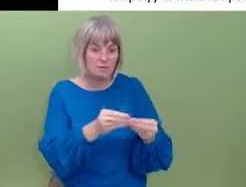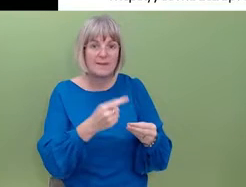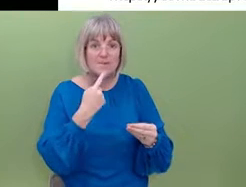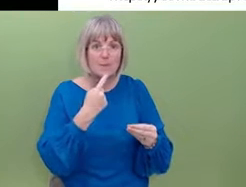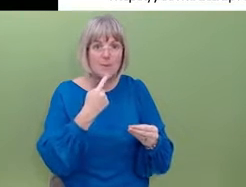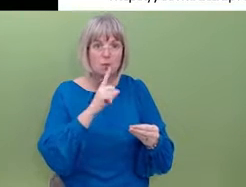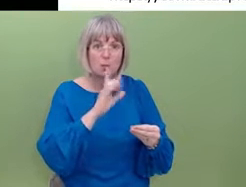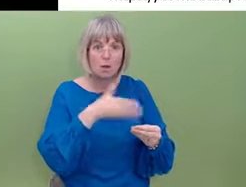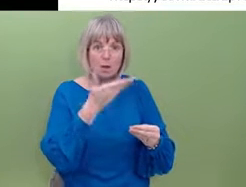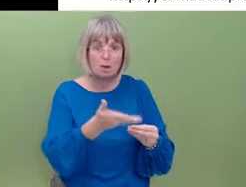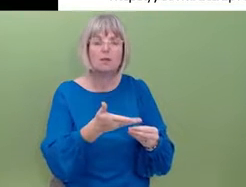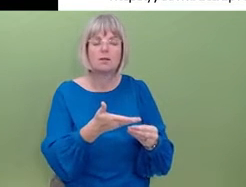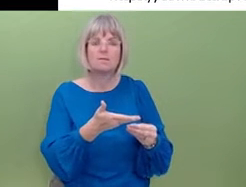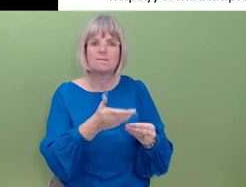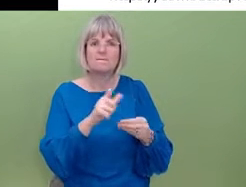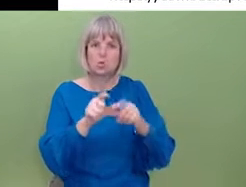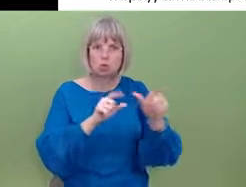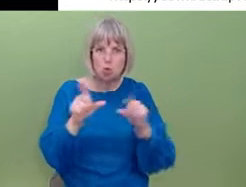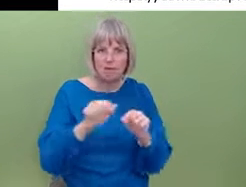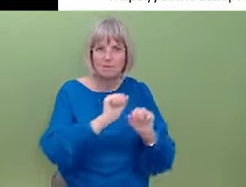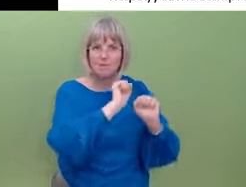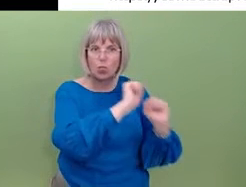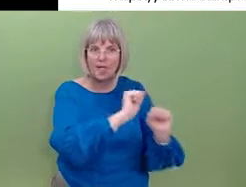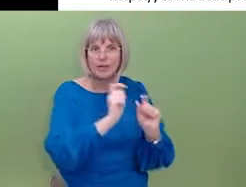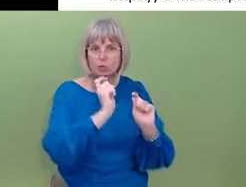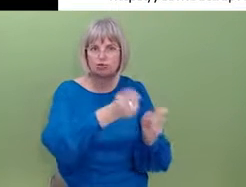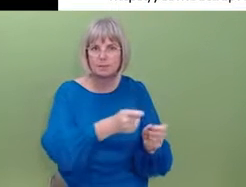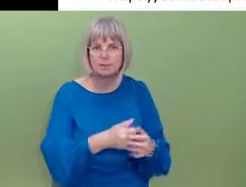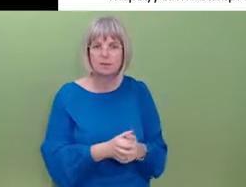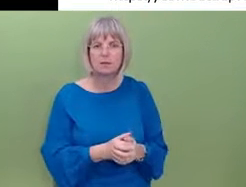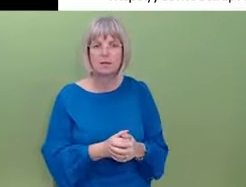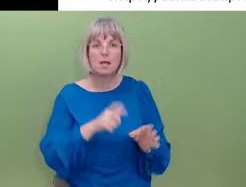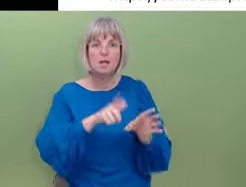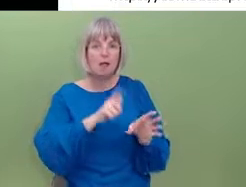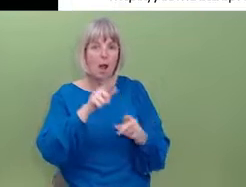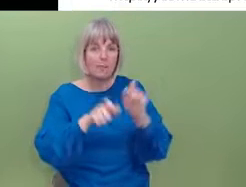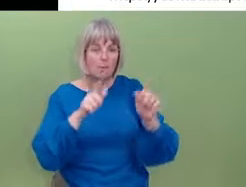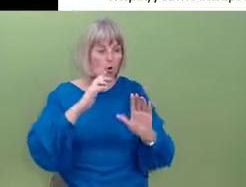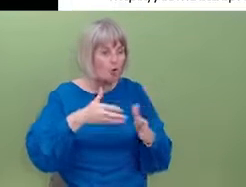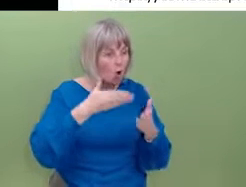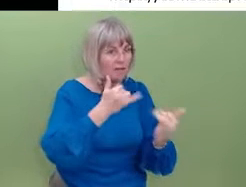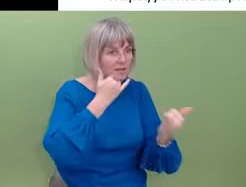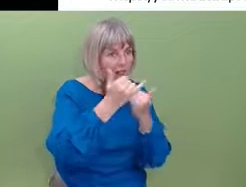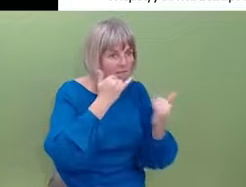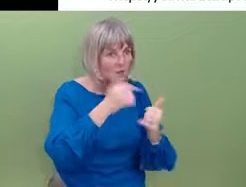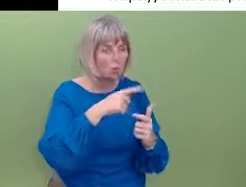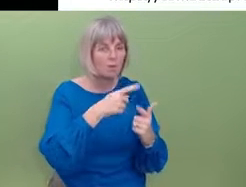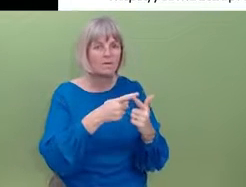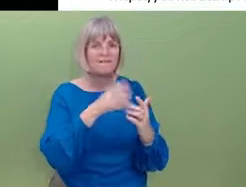choice over their treatment. Young people will be offered telephone, face-to-face and